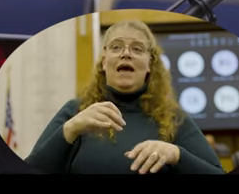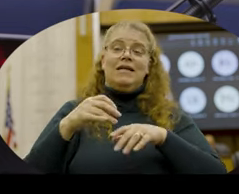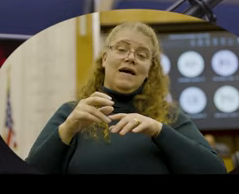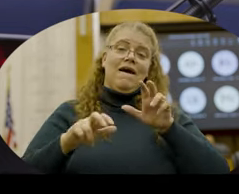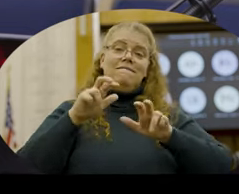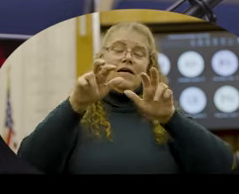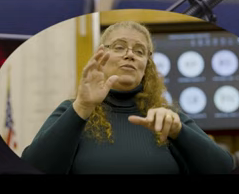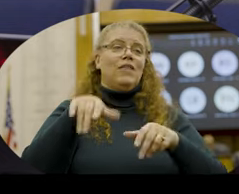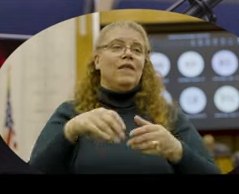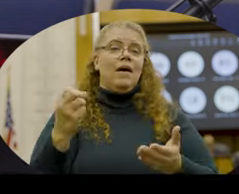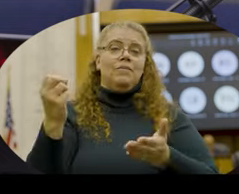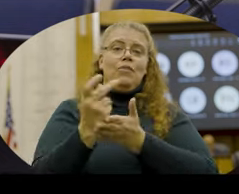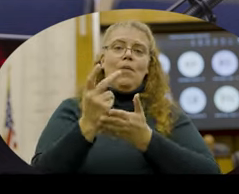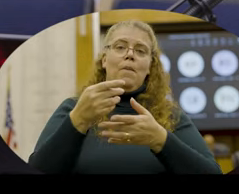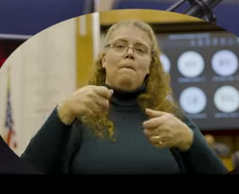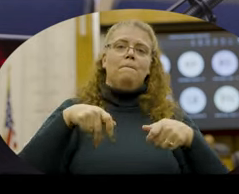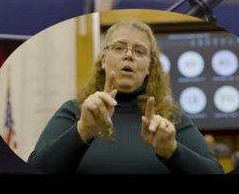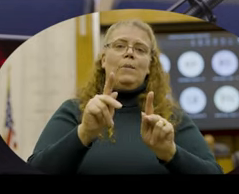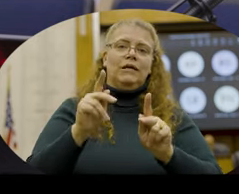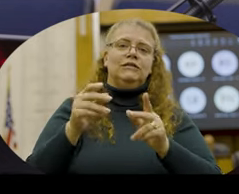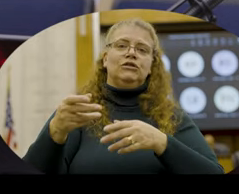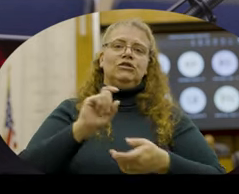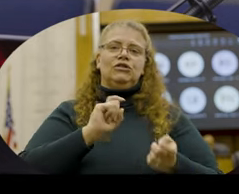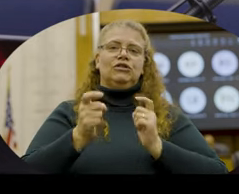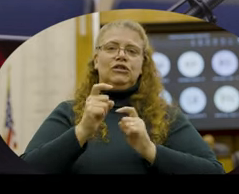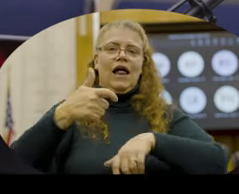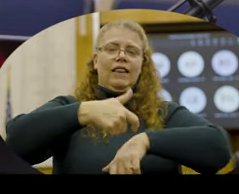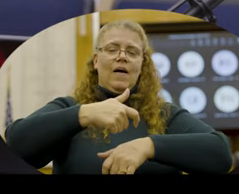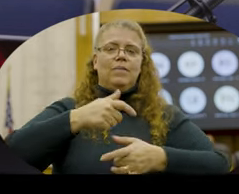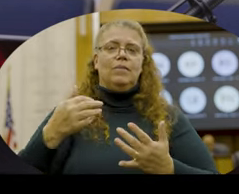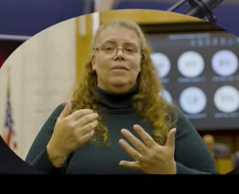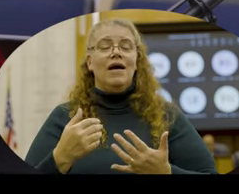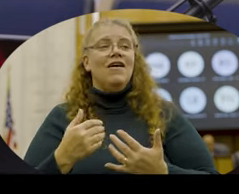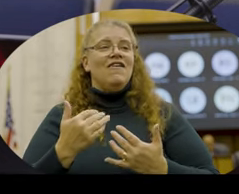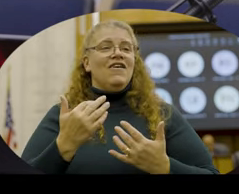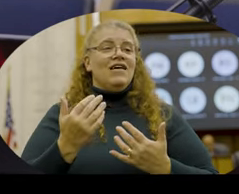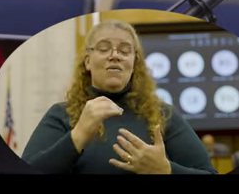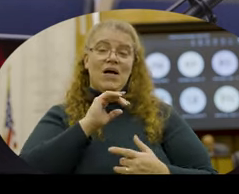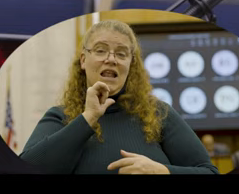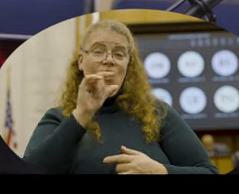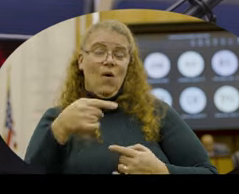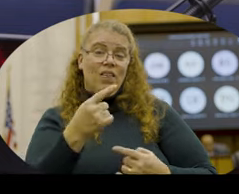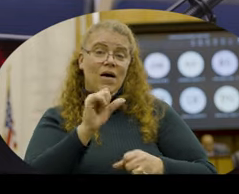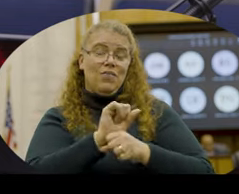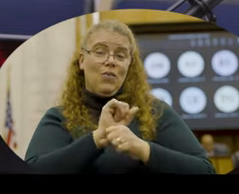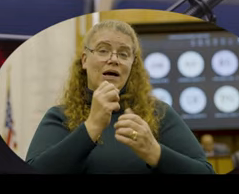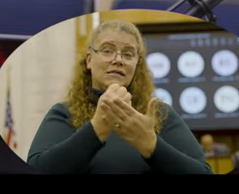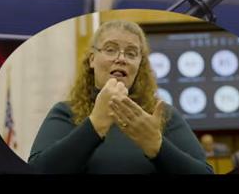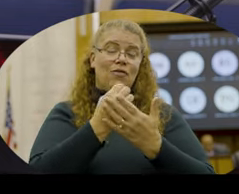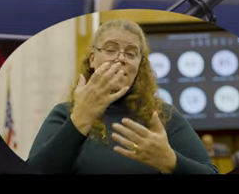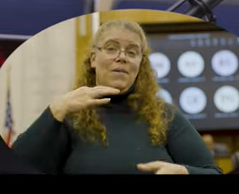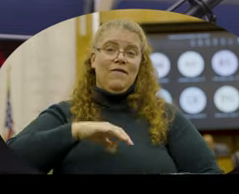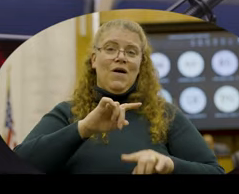and firefighters to make us more competitive. When we did this last year, I assured you that investing in our